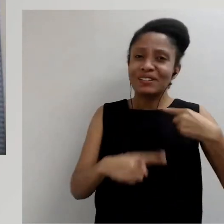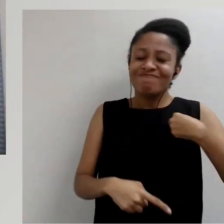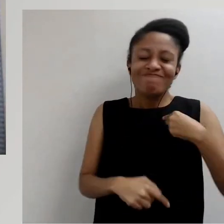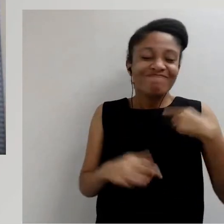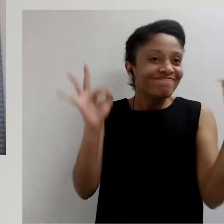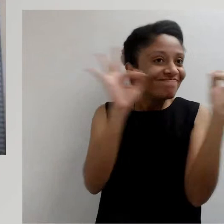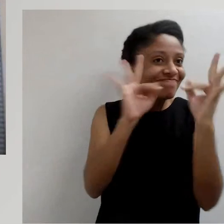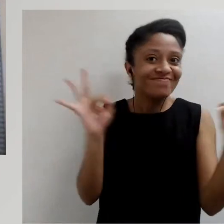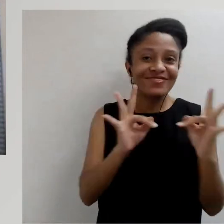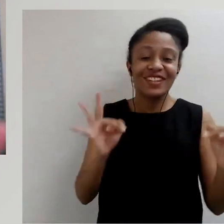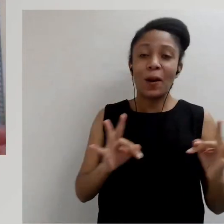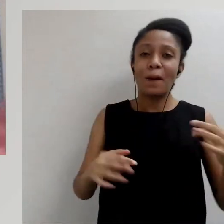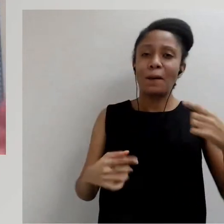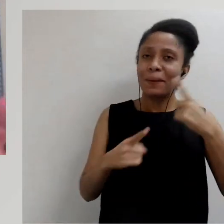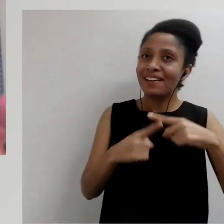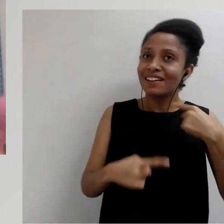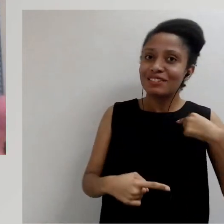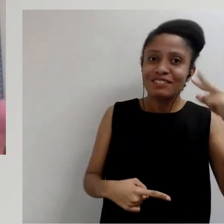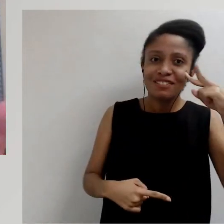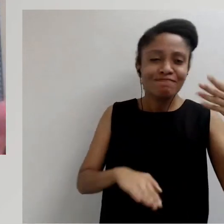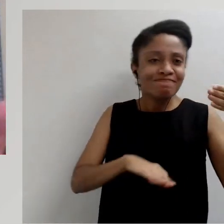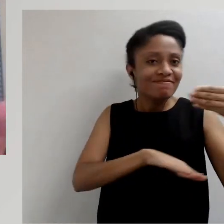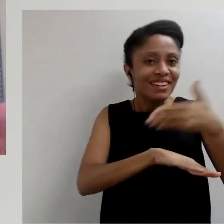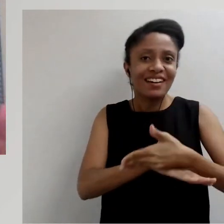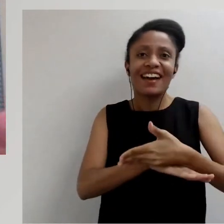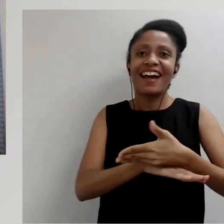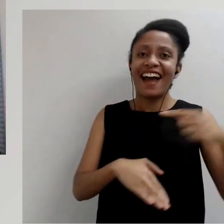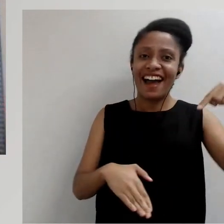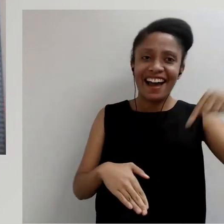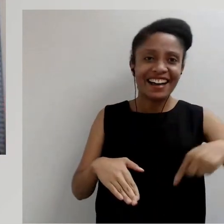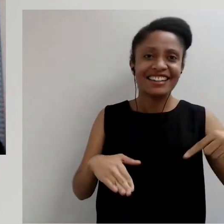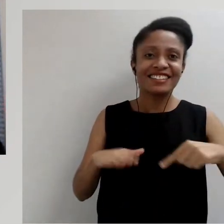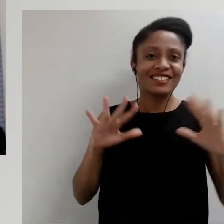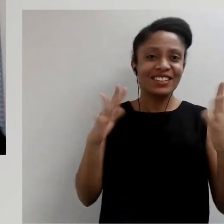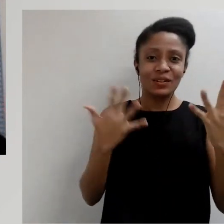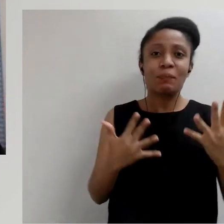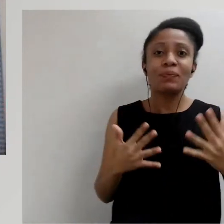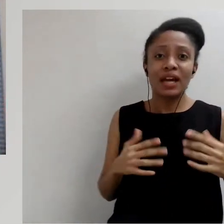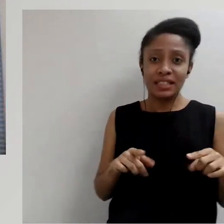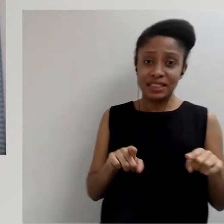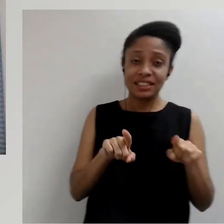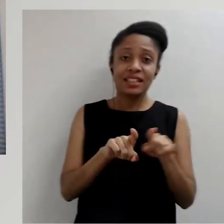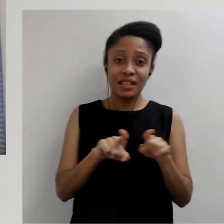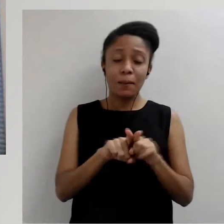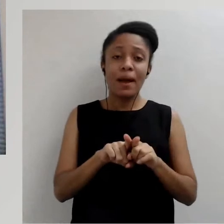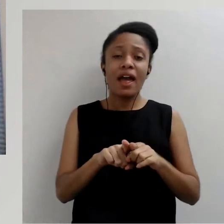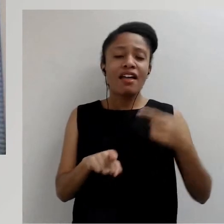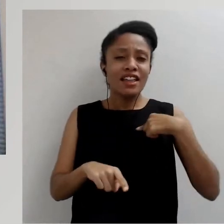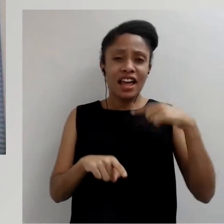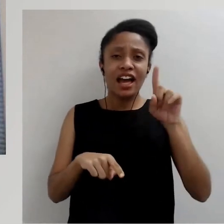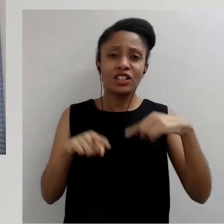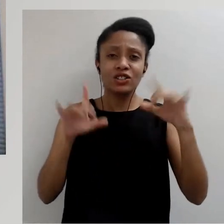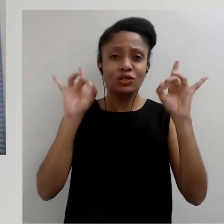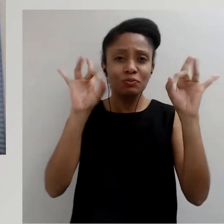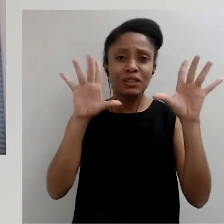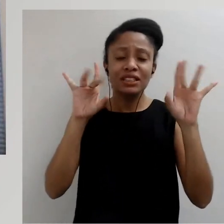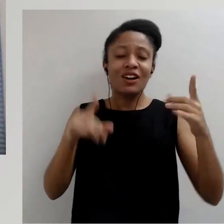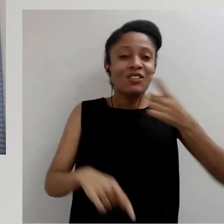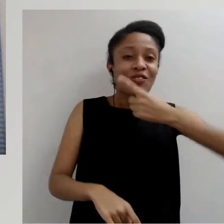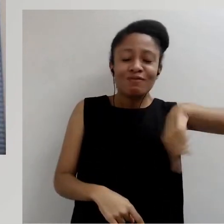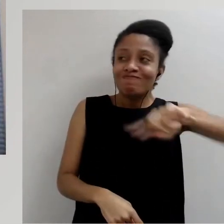I'm very happy to have the opportunity to be part of this event, to have